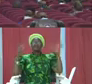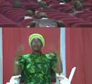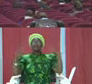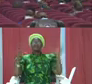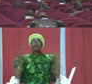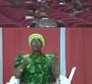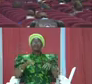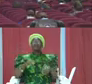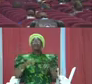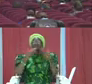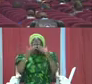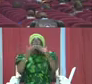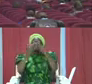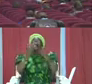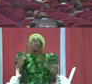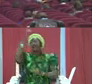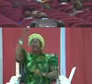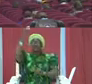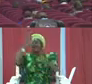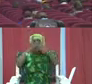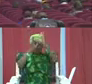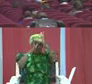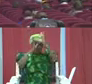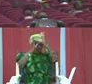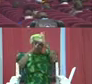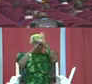Thank you, Father.